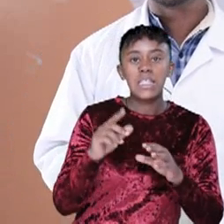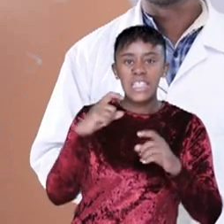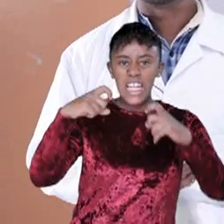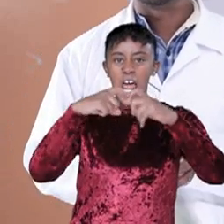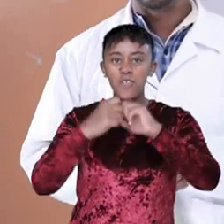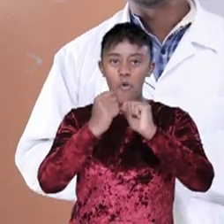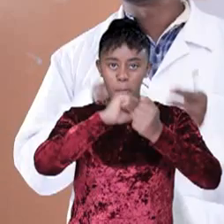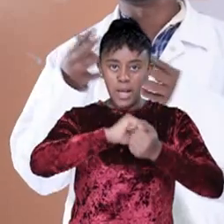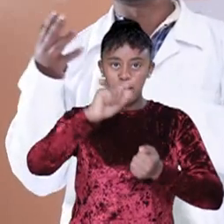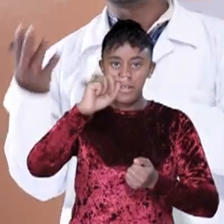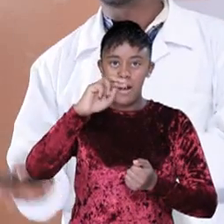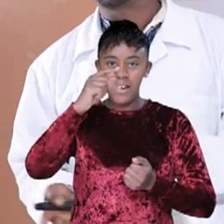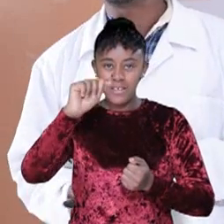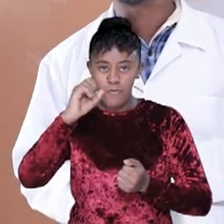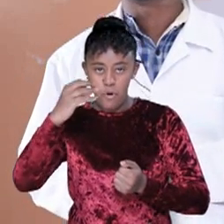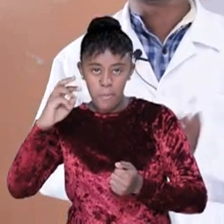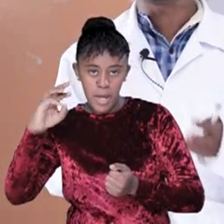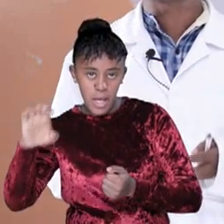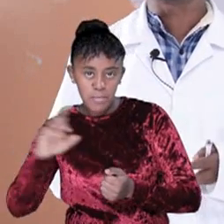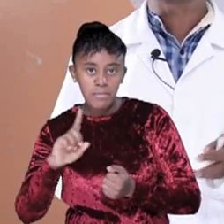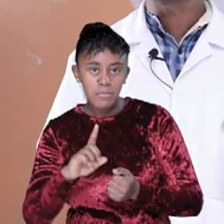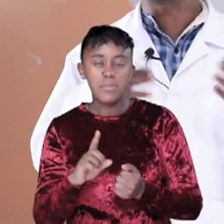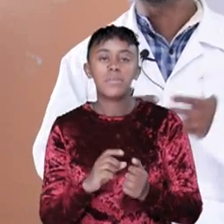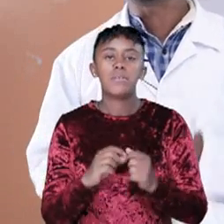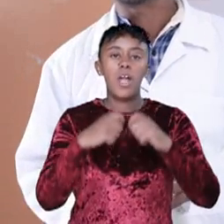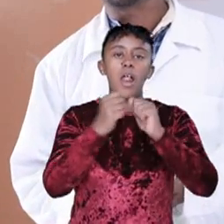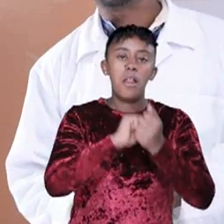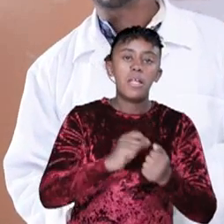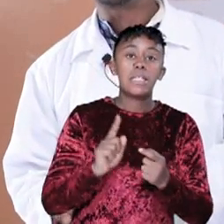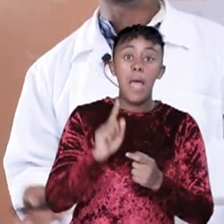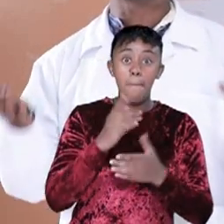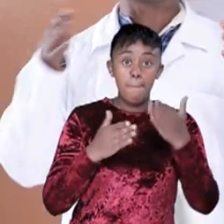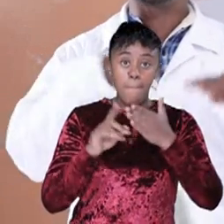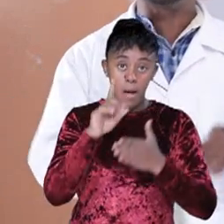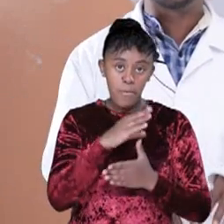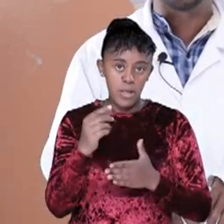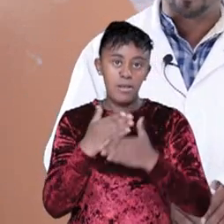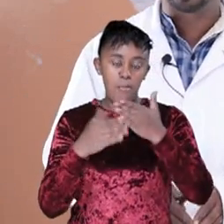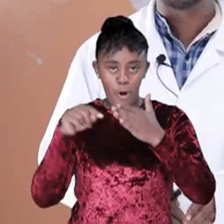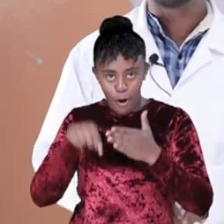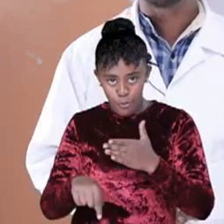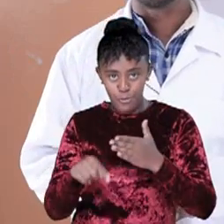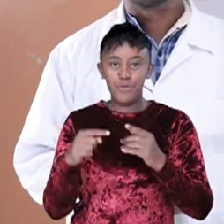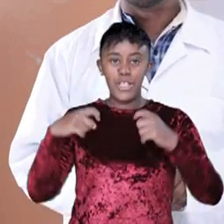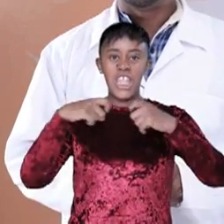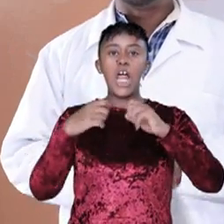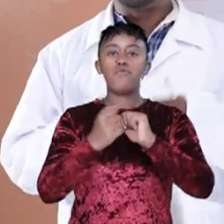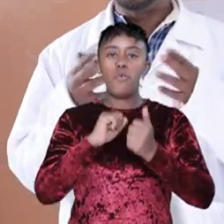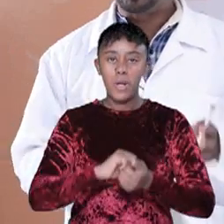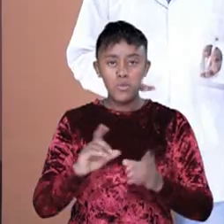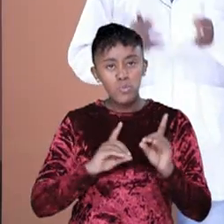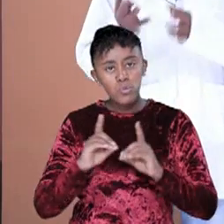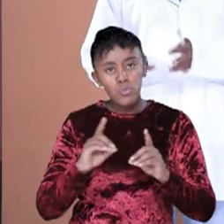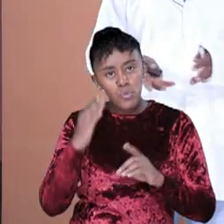transformer. Under this transformer, we see about step-up transformer and step-down transformer.